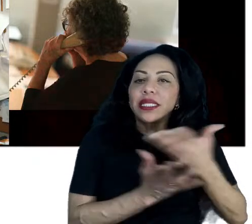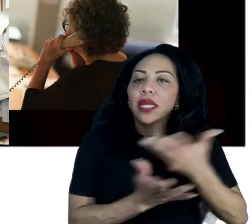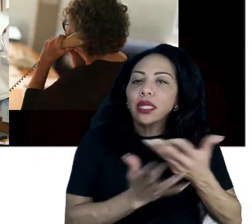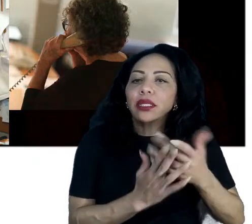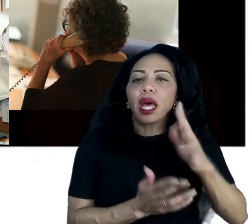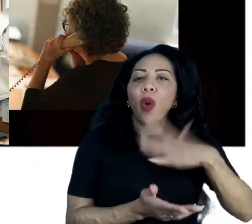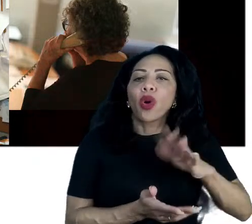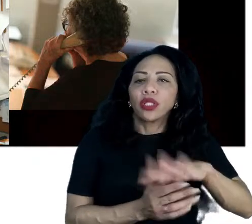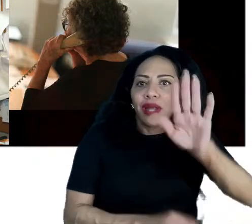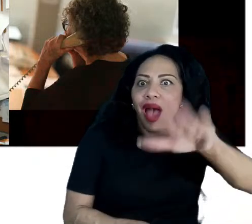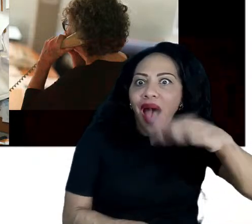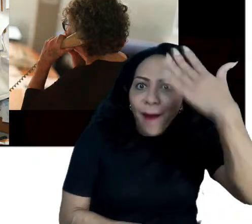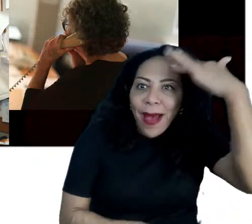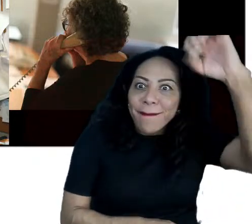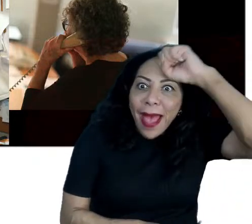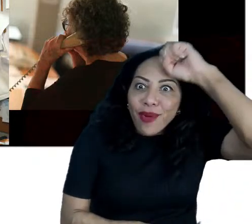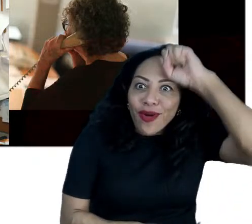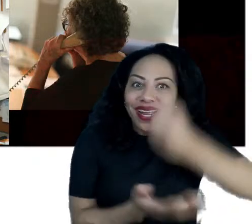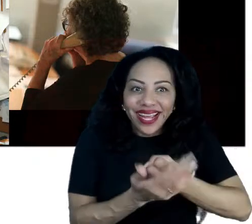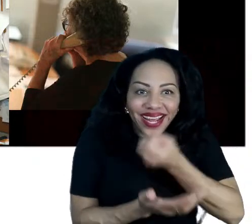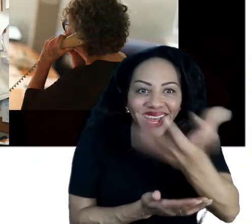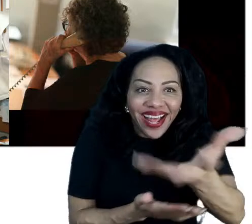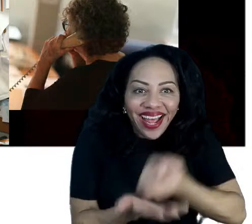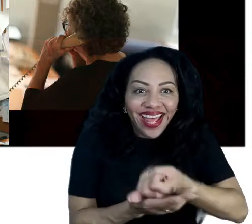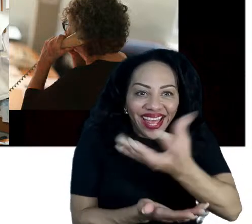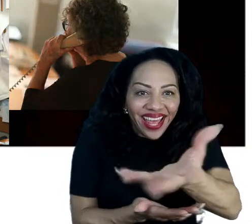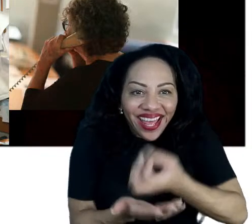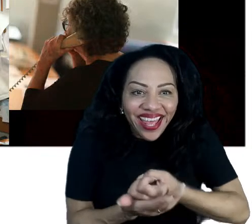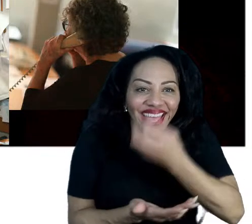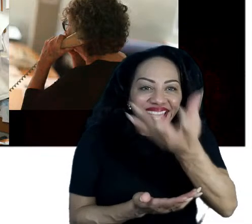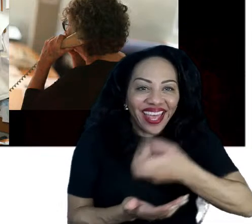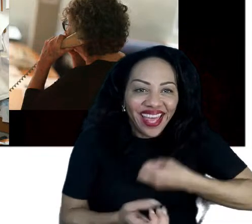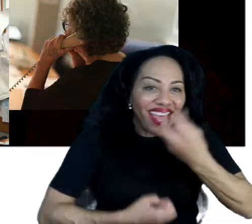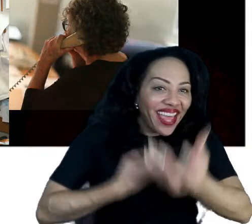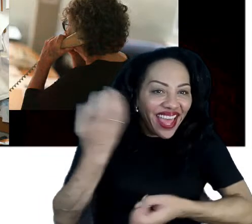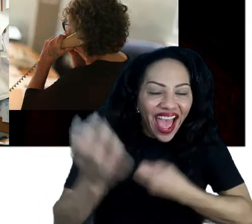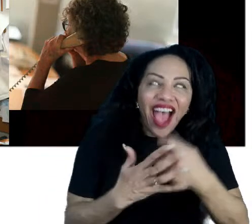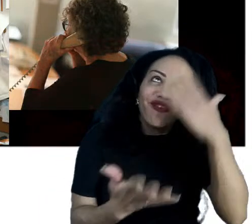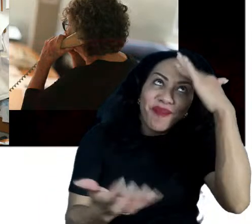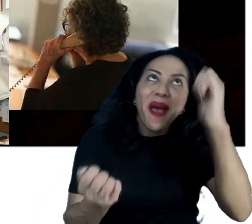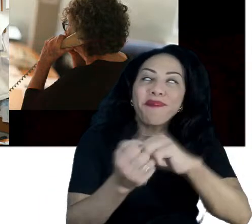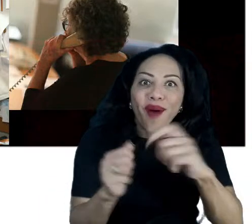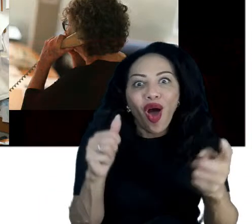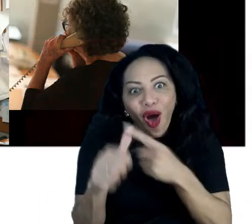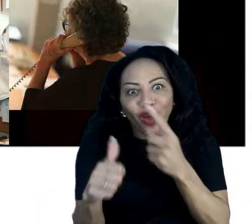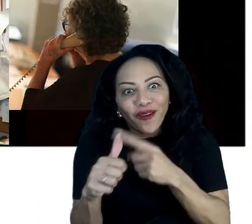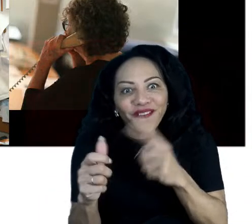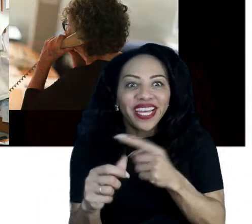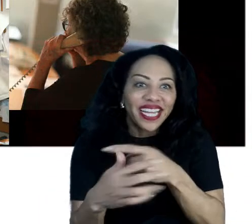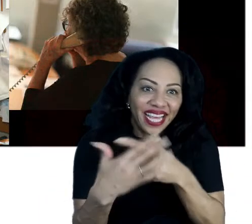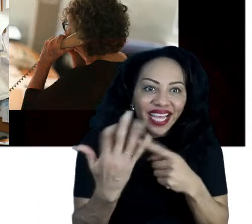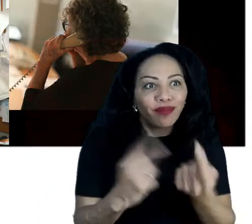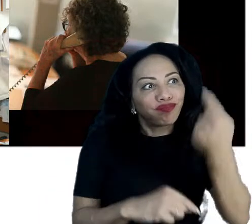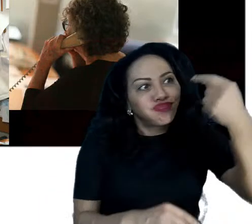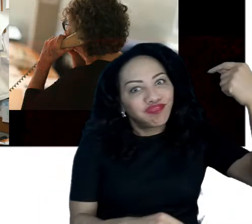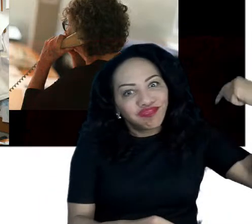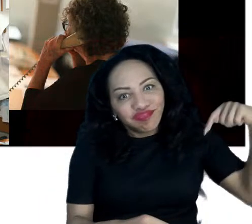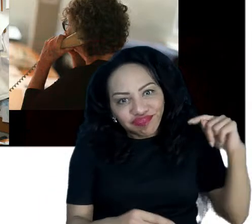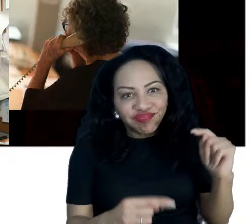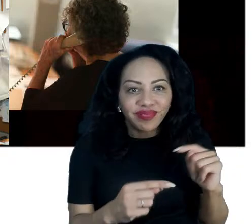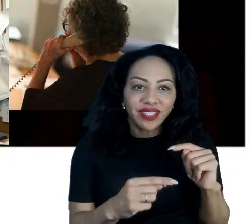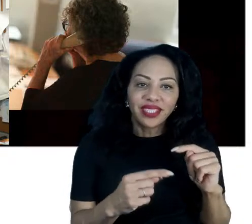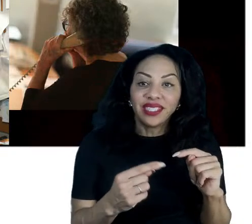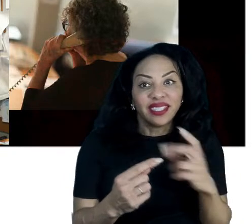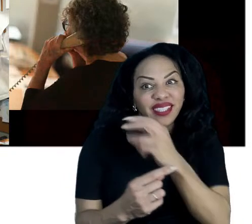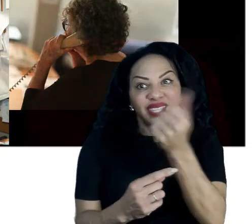of analogue technology and Arnolfini. And there were some people that did all three. Or maybe there's more than three.